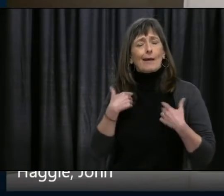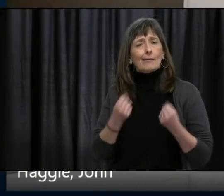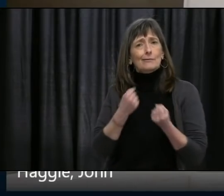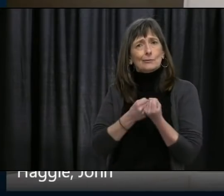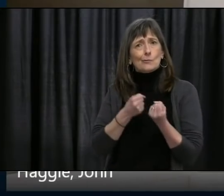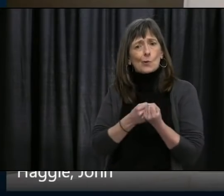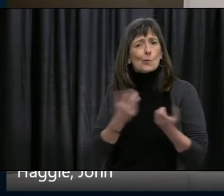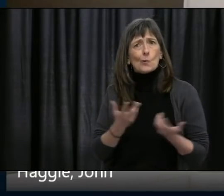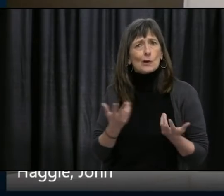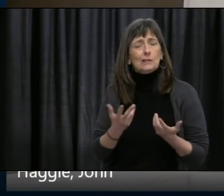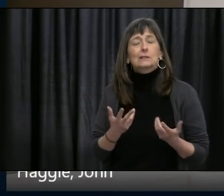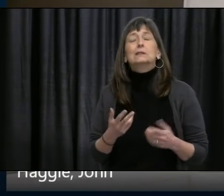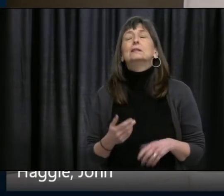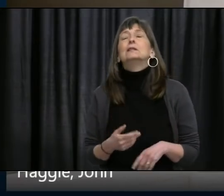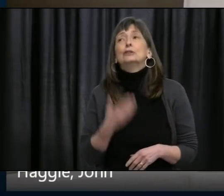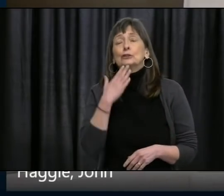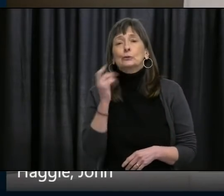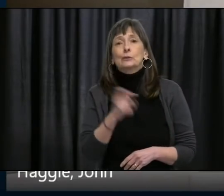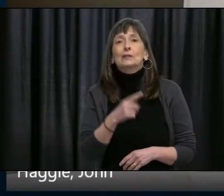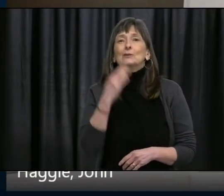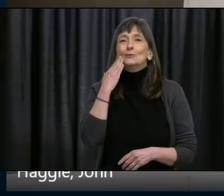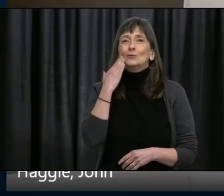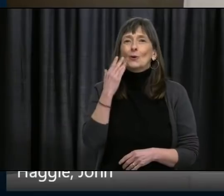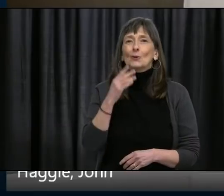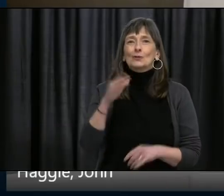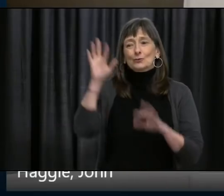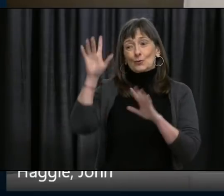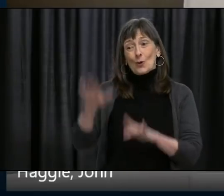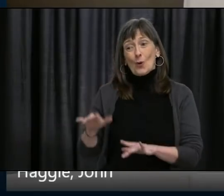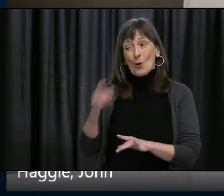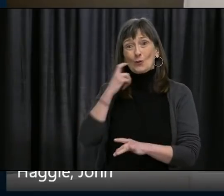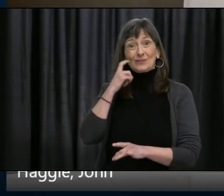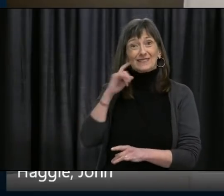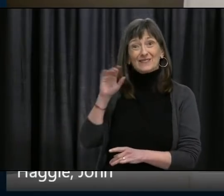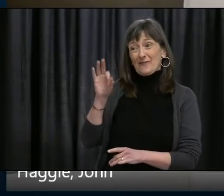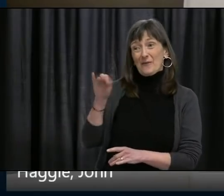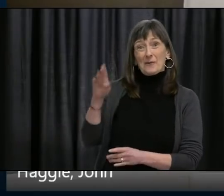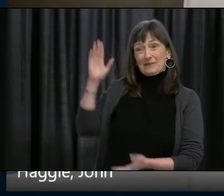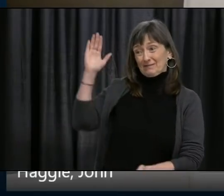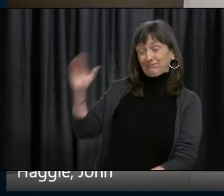from Snowmageddon, which really only lasted in the localized area, albeit a